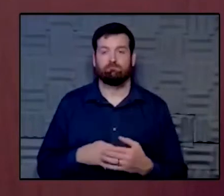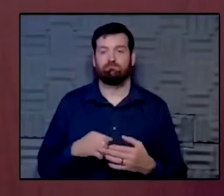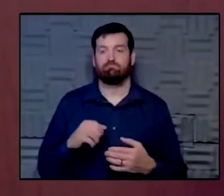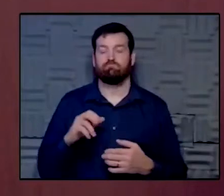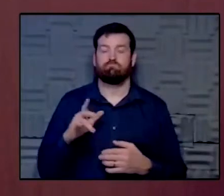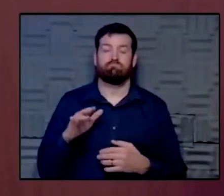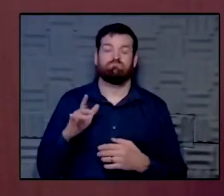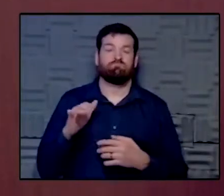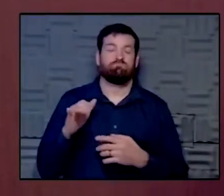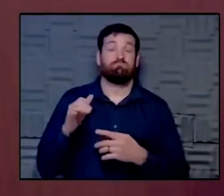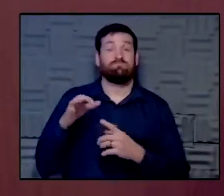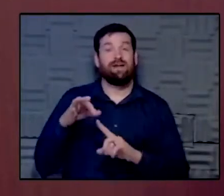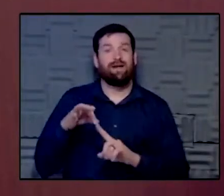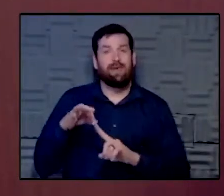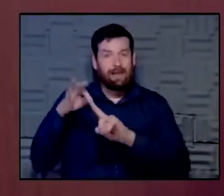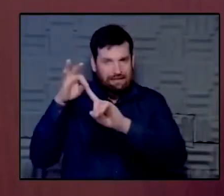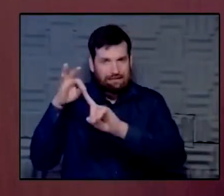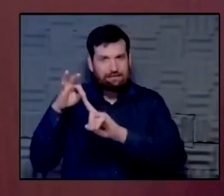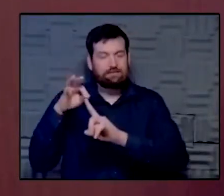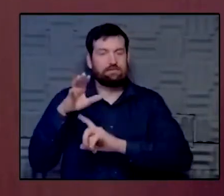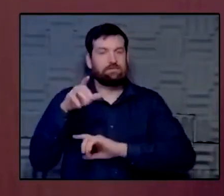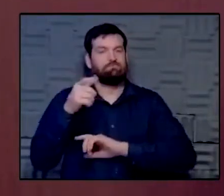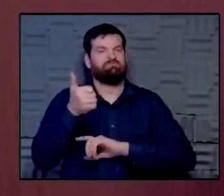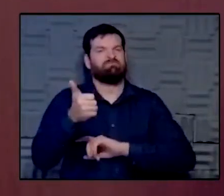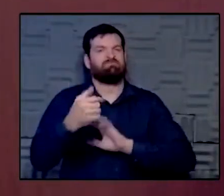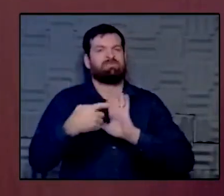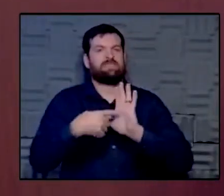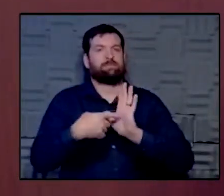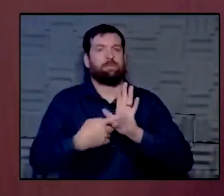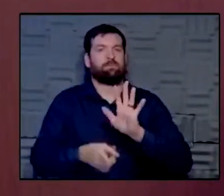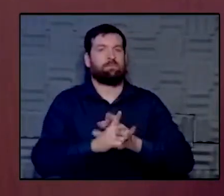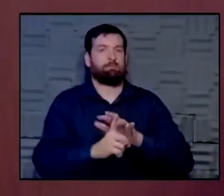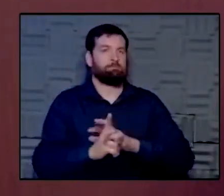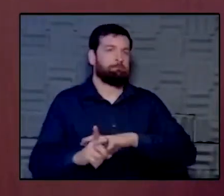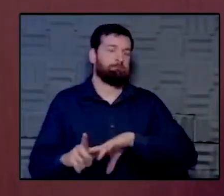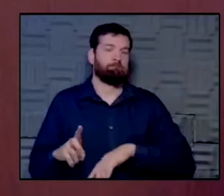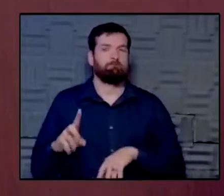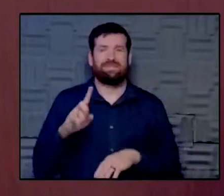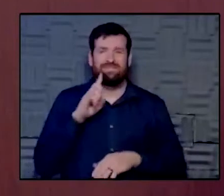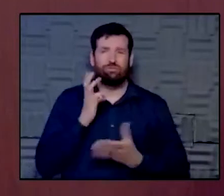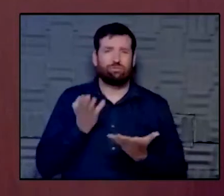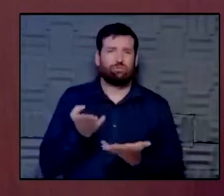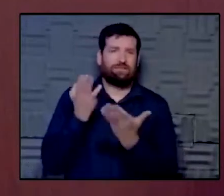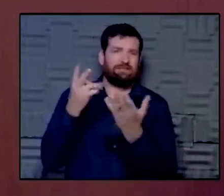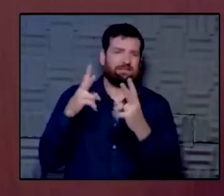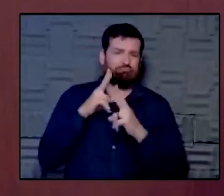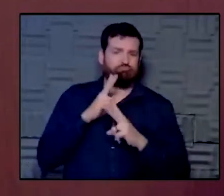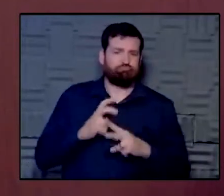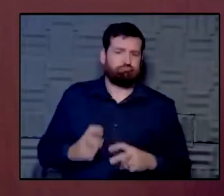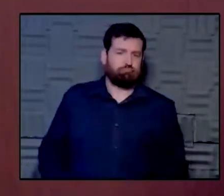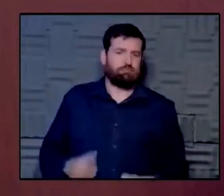positive diagnosis unless you have symptoms. And so I would probably suggest just monitoring for those symptoms, but not a